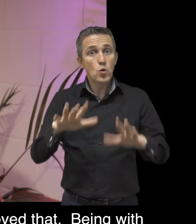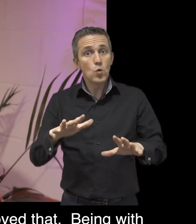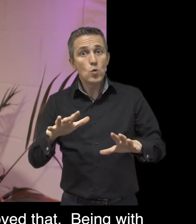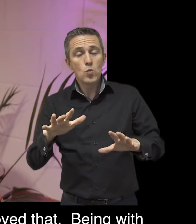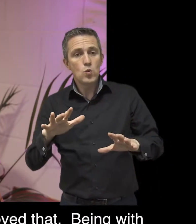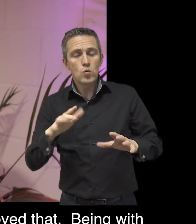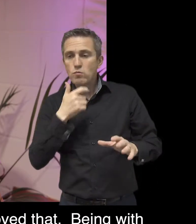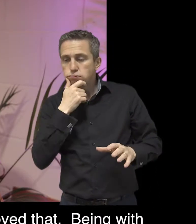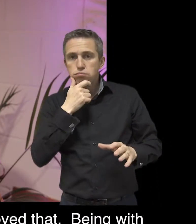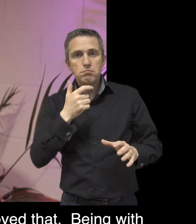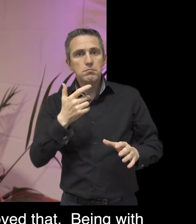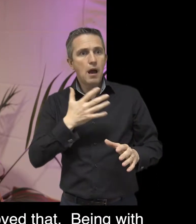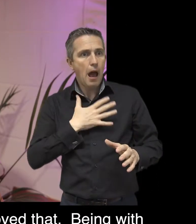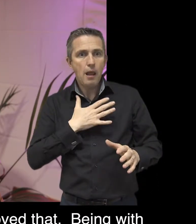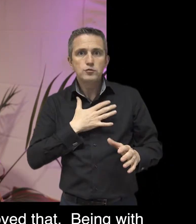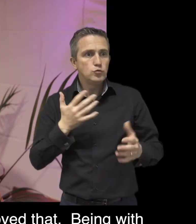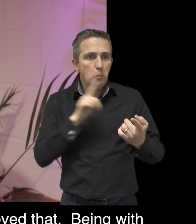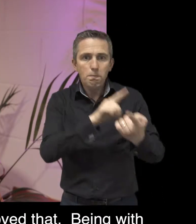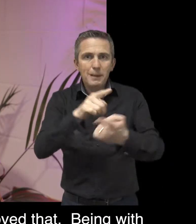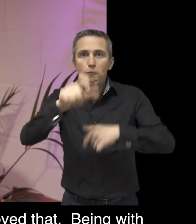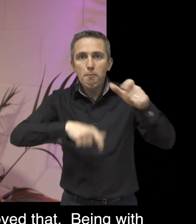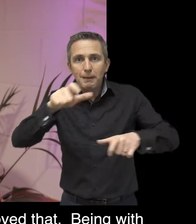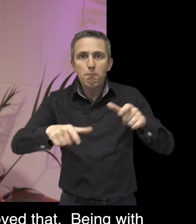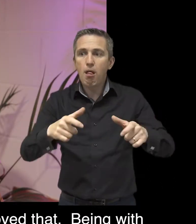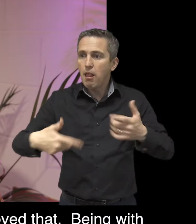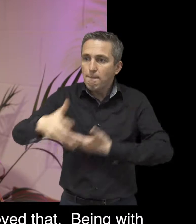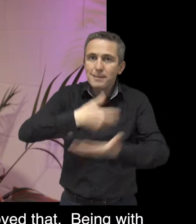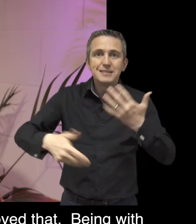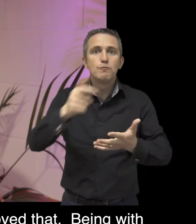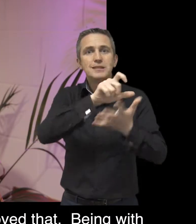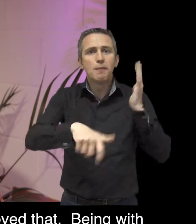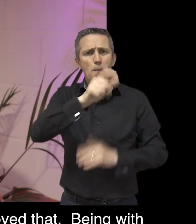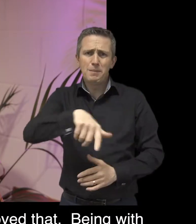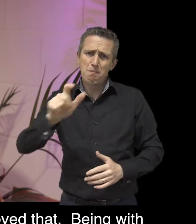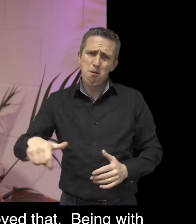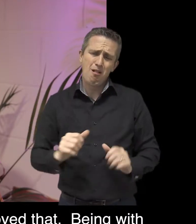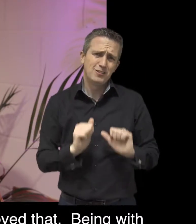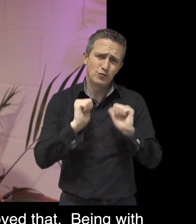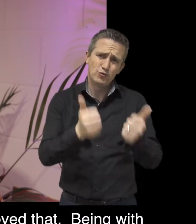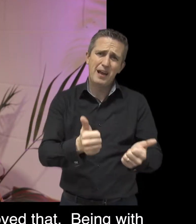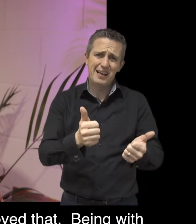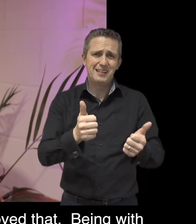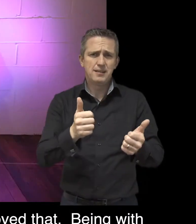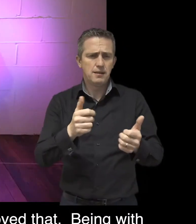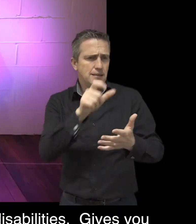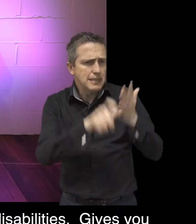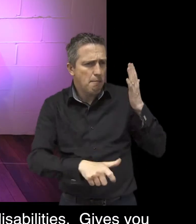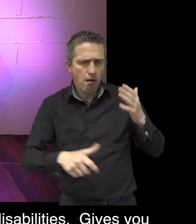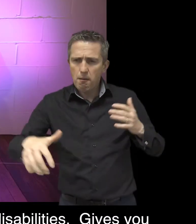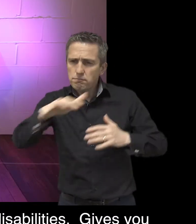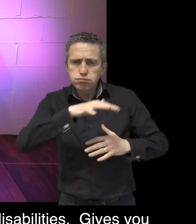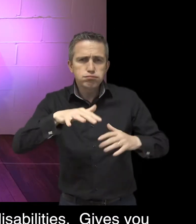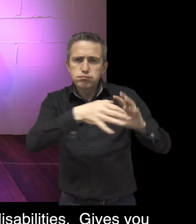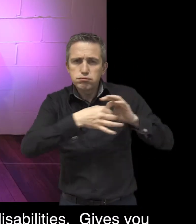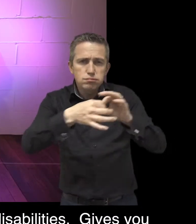meet the people, and I loved that. I mean, being with other disabled people is wonderful because there's a great diversity, a